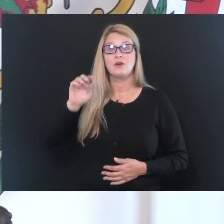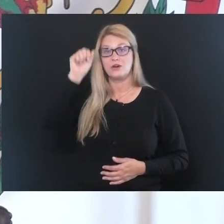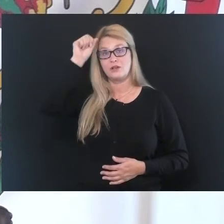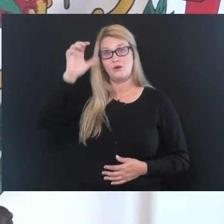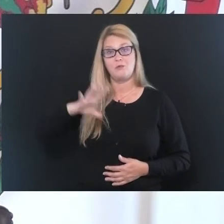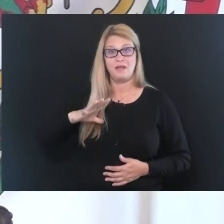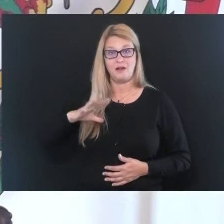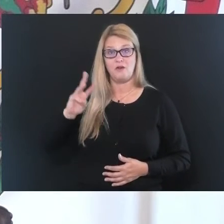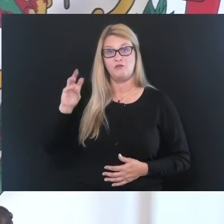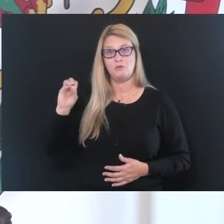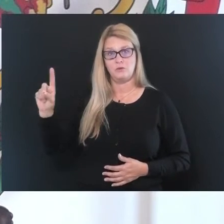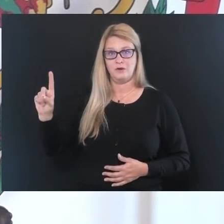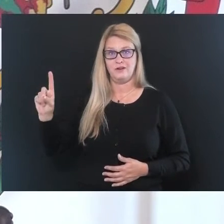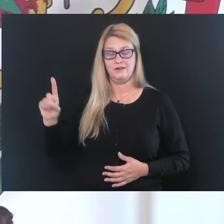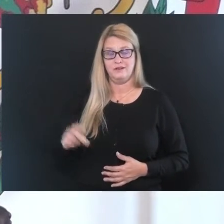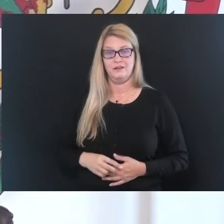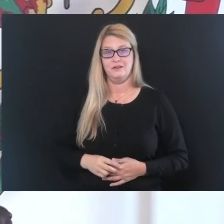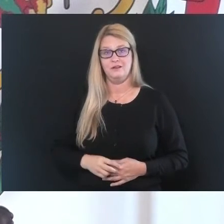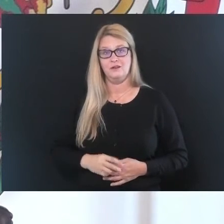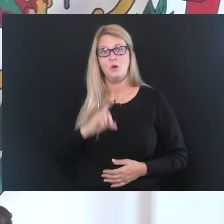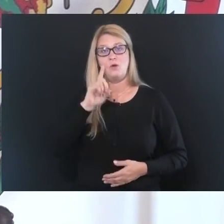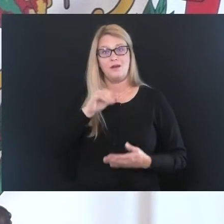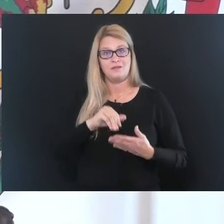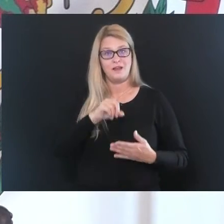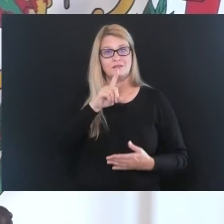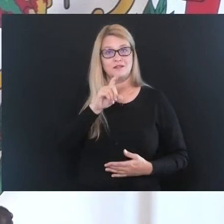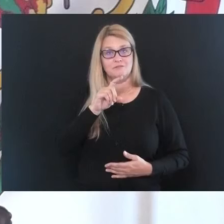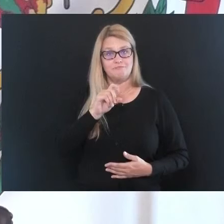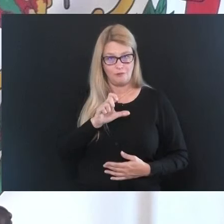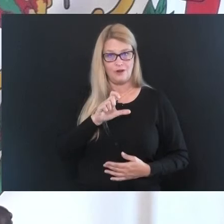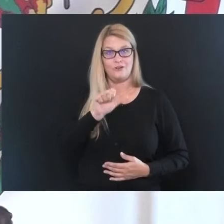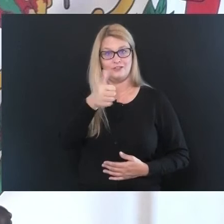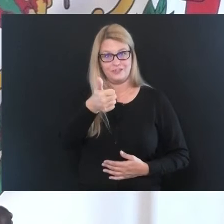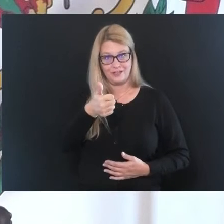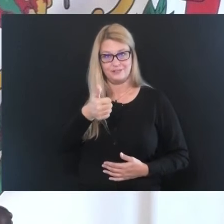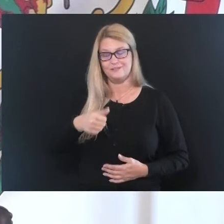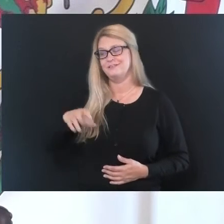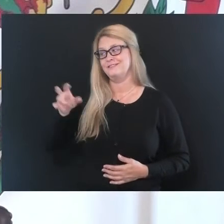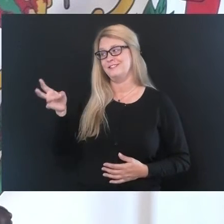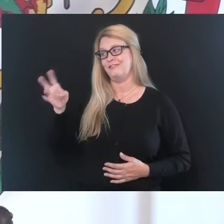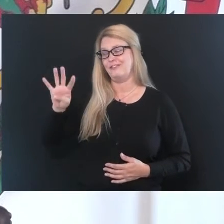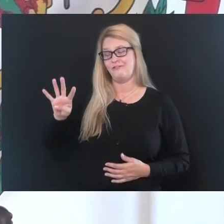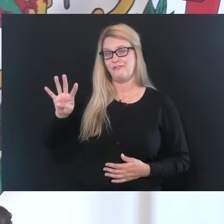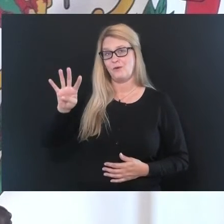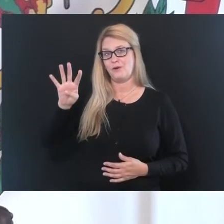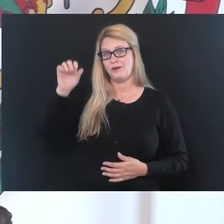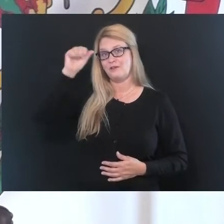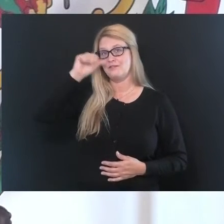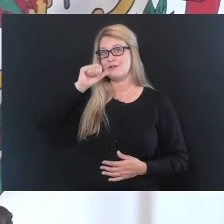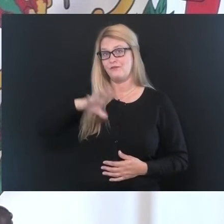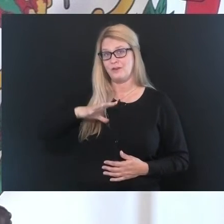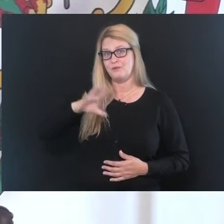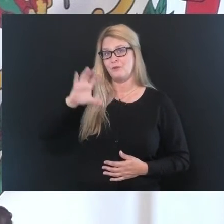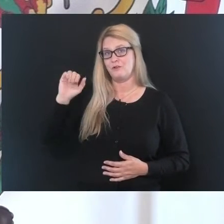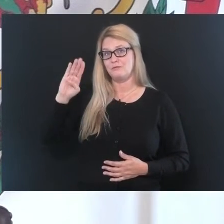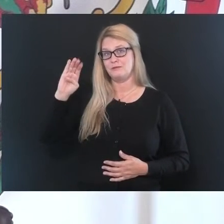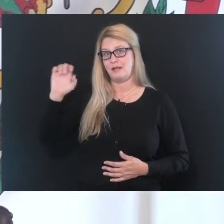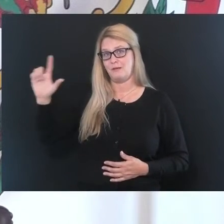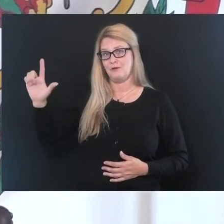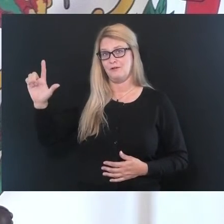Wood County. Our 1,110th death, a 74-year-old female from Cabell